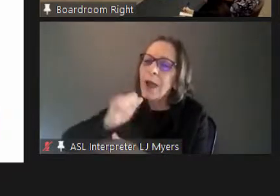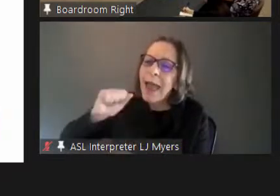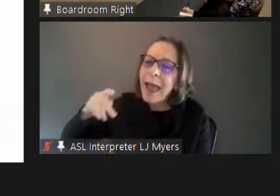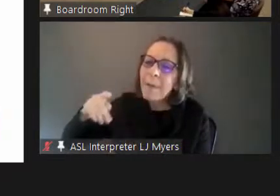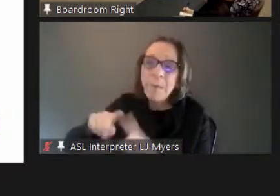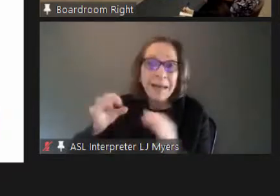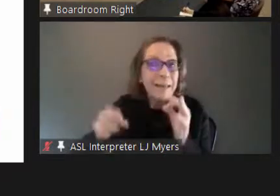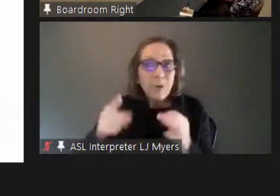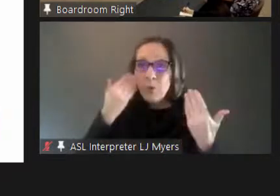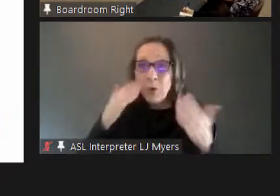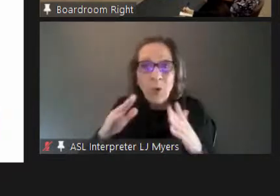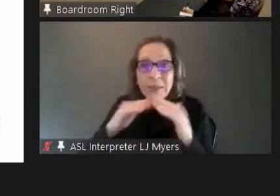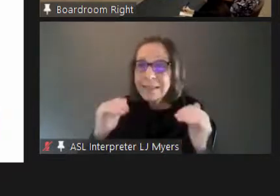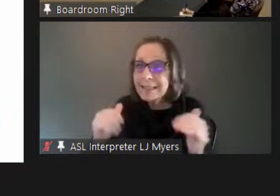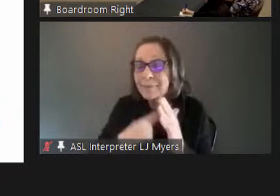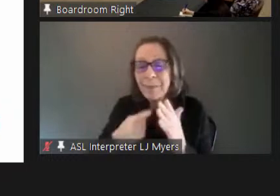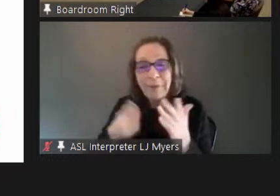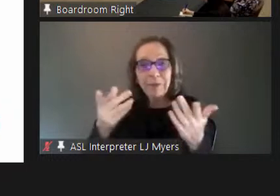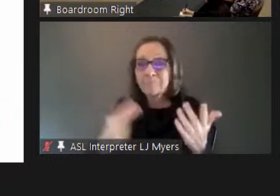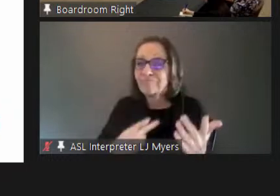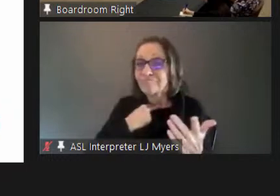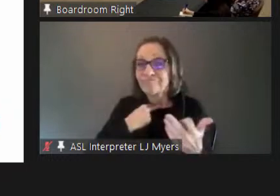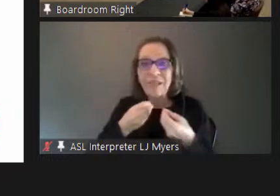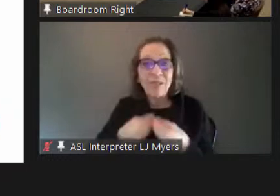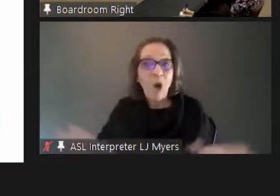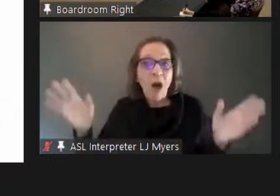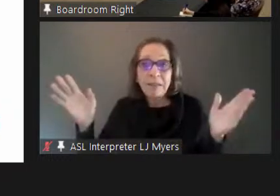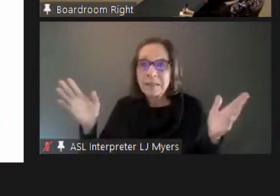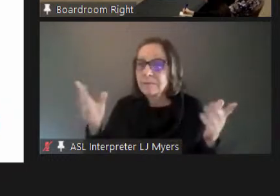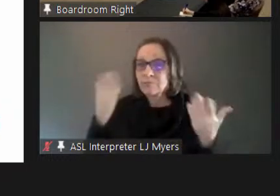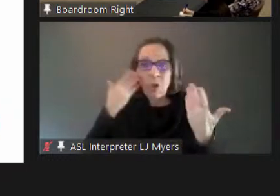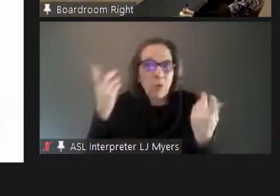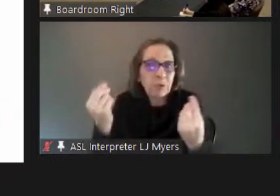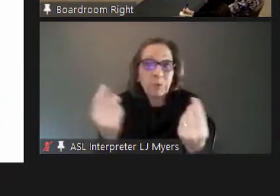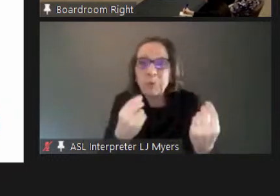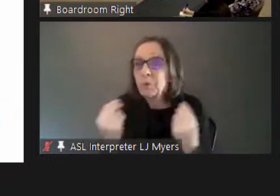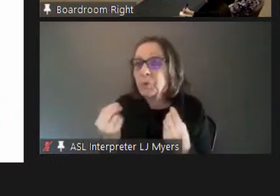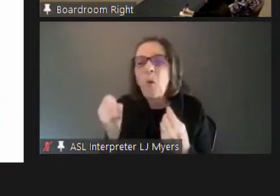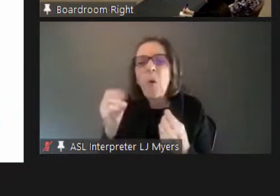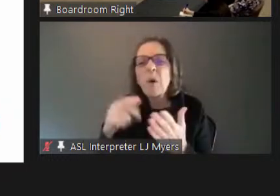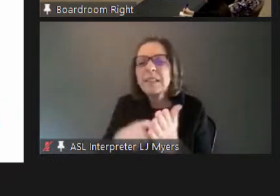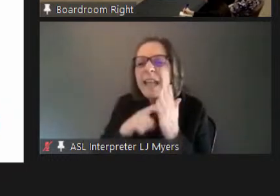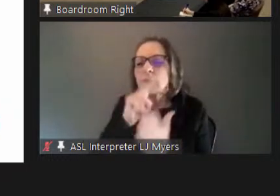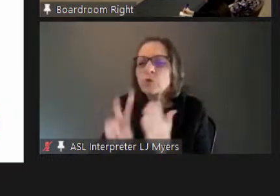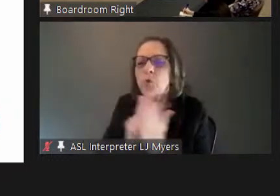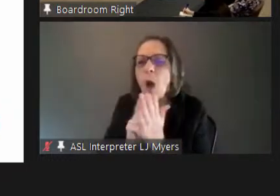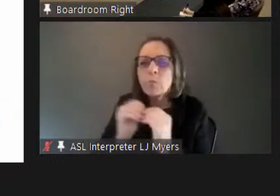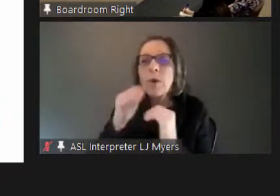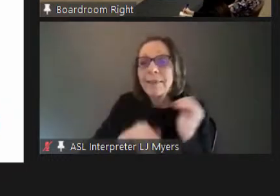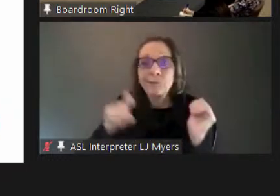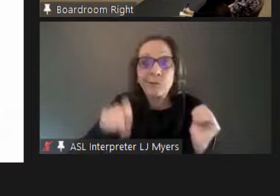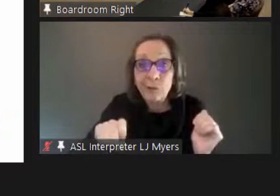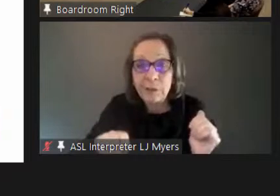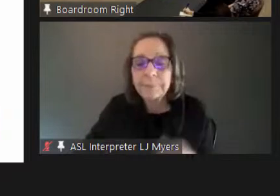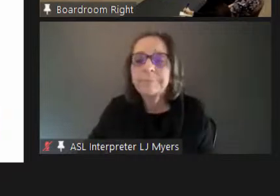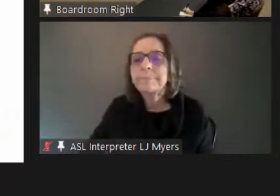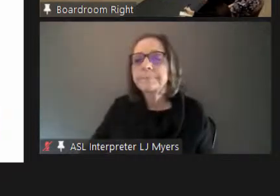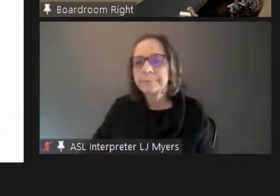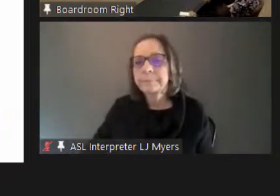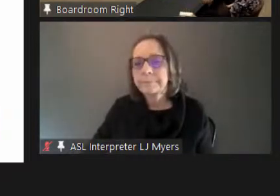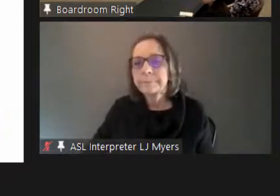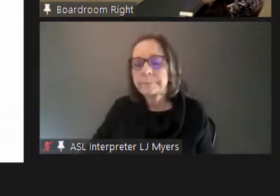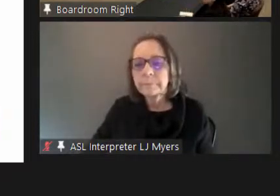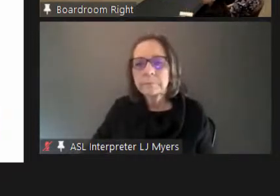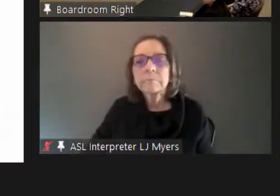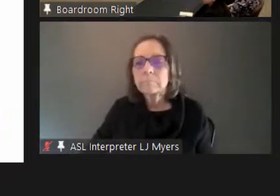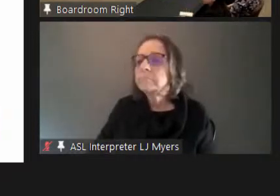don't know the system, sometimes you're lost as to what you're supposed to do, or it takes you 2 hours longer than it should. Oh, definitely. Are